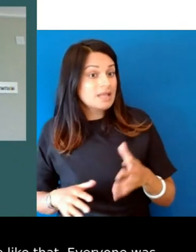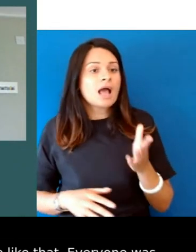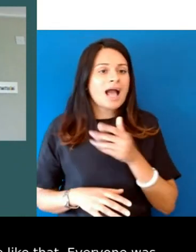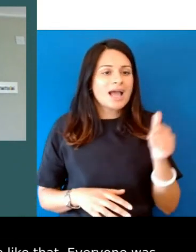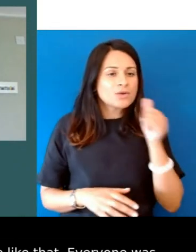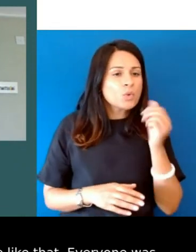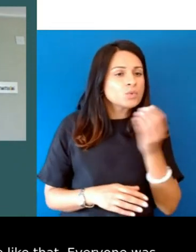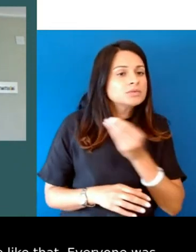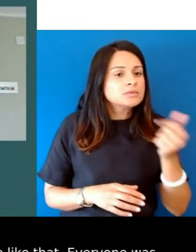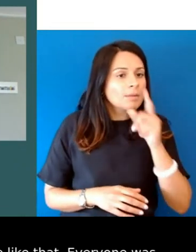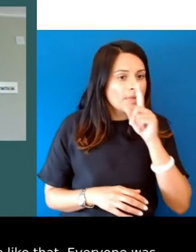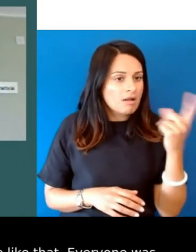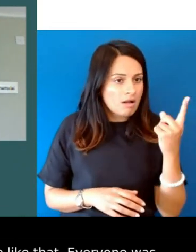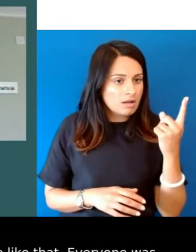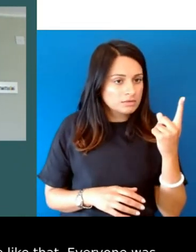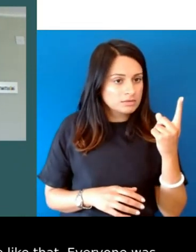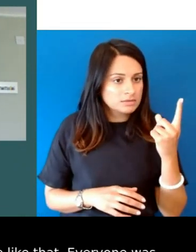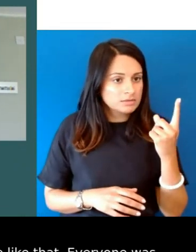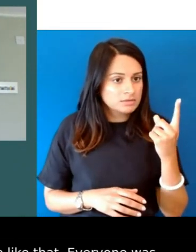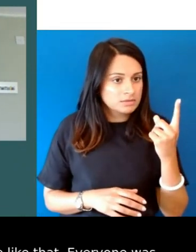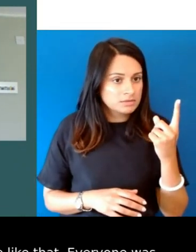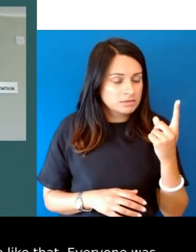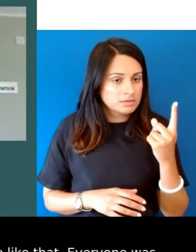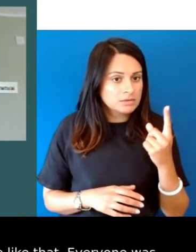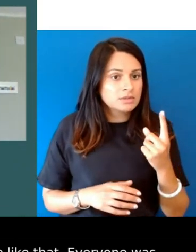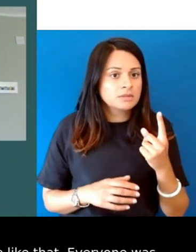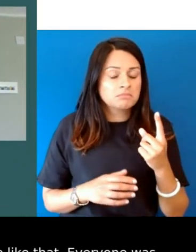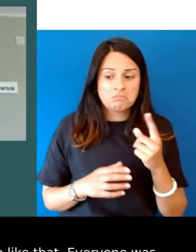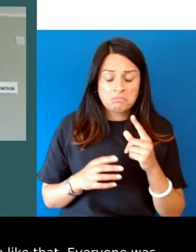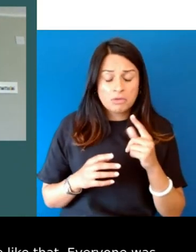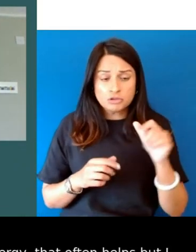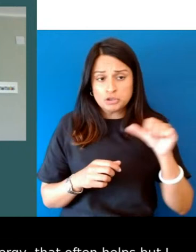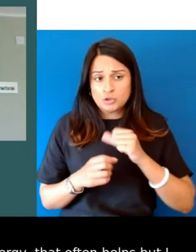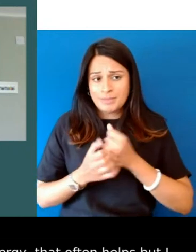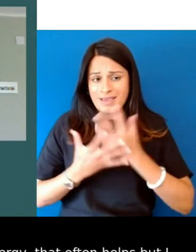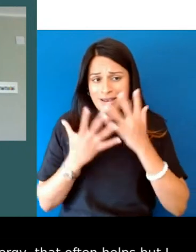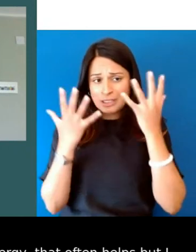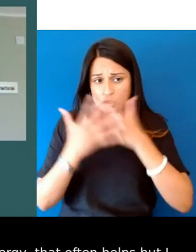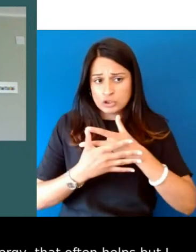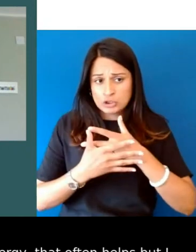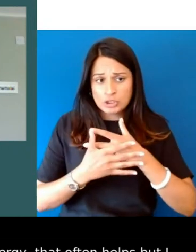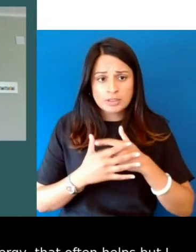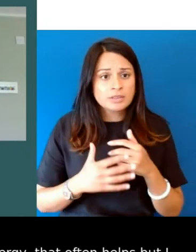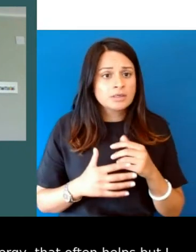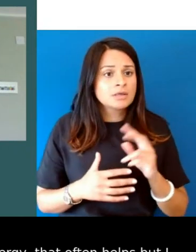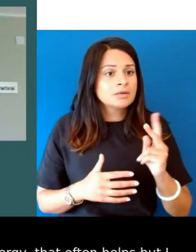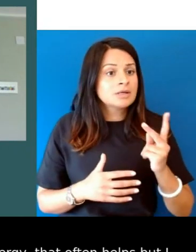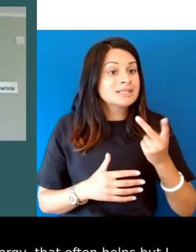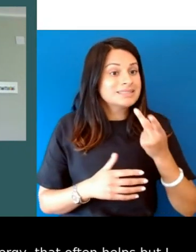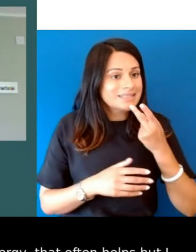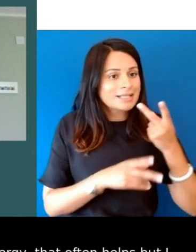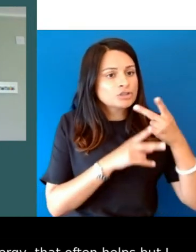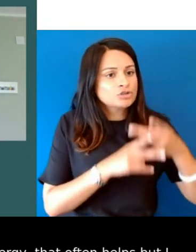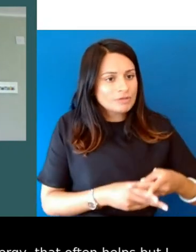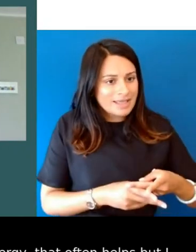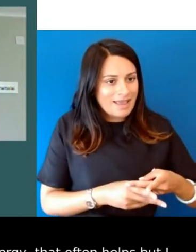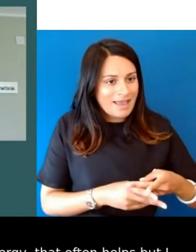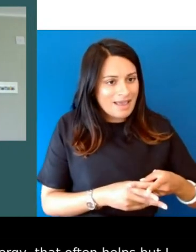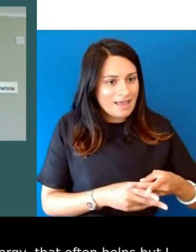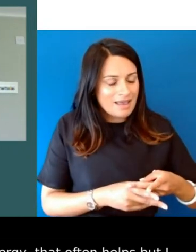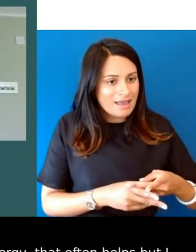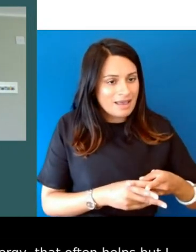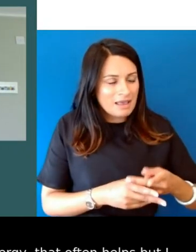there is absolutely no concerns with it and secondary care certainly wouldn't want to be overwhelmed but if you have real difficulty with